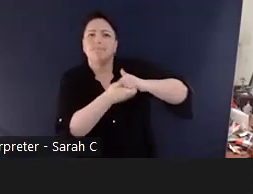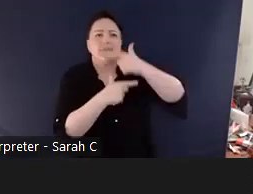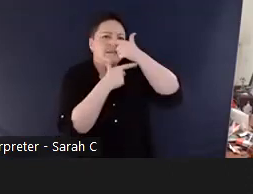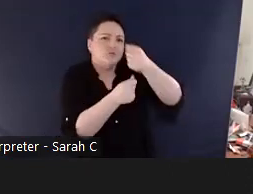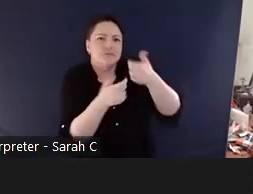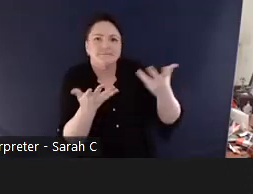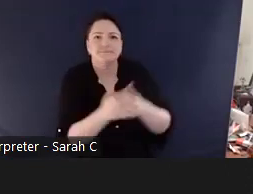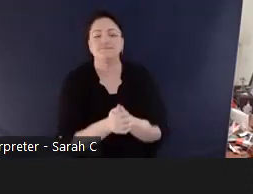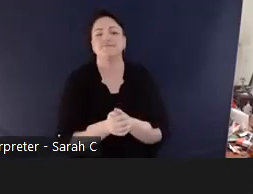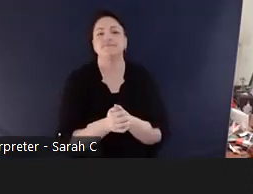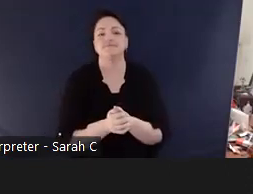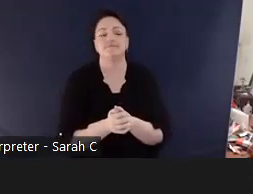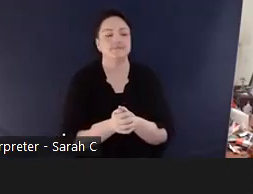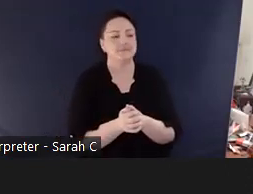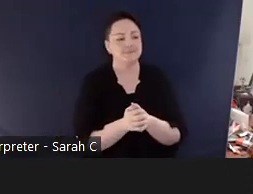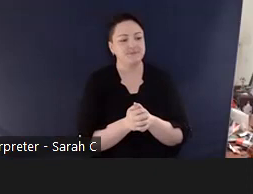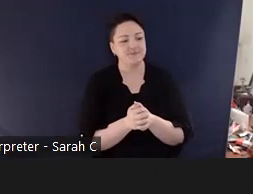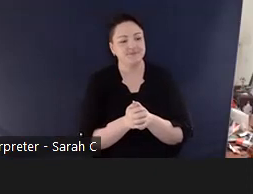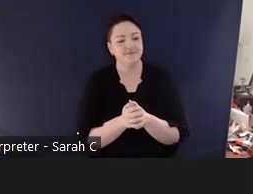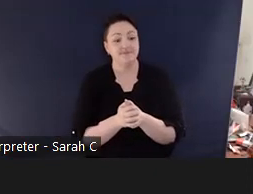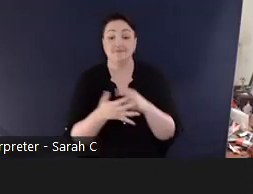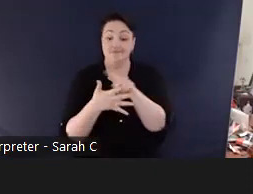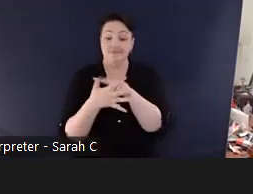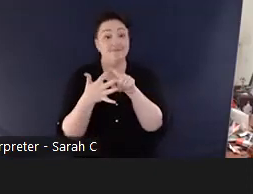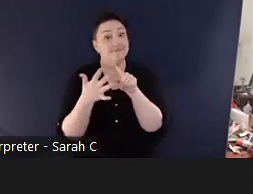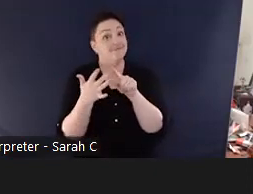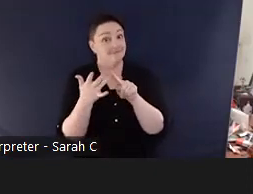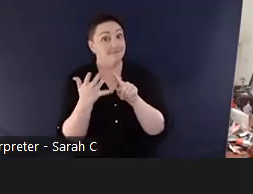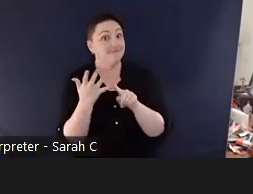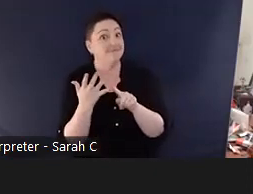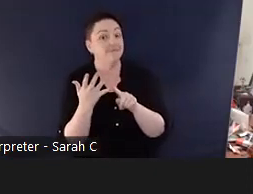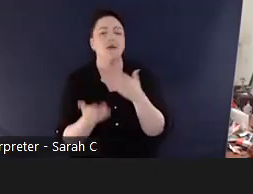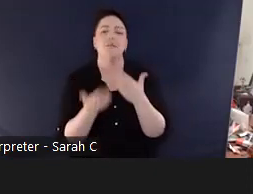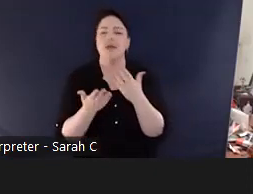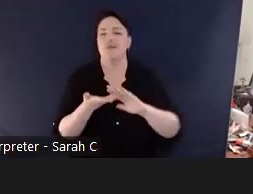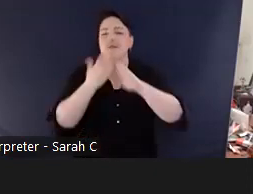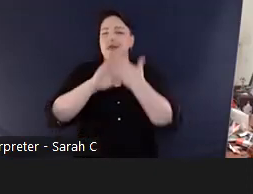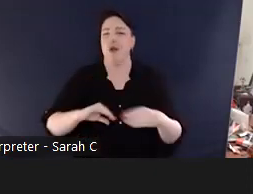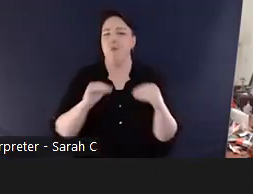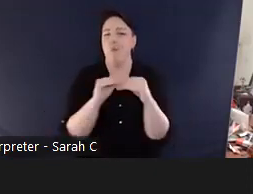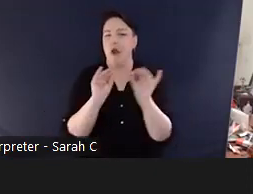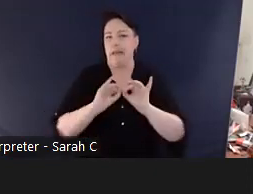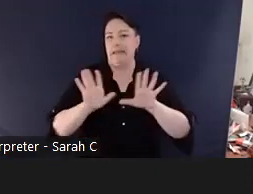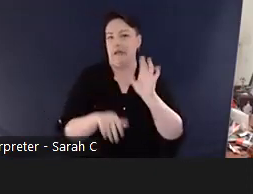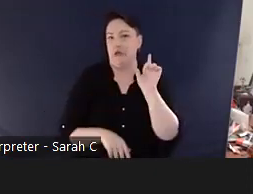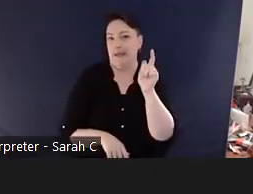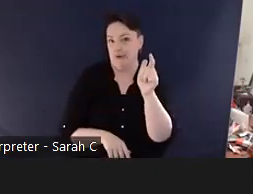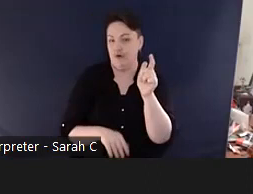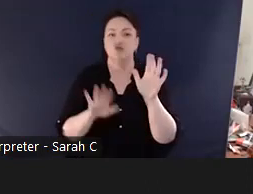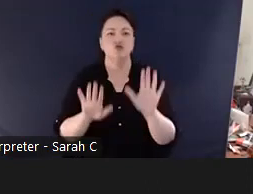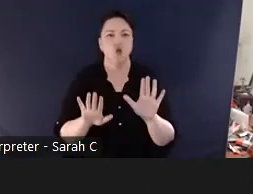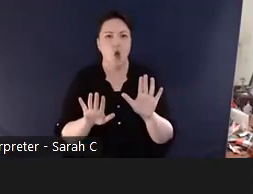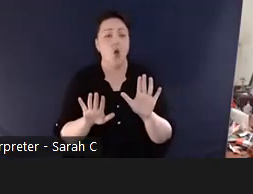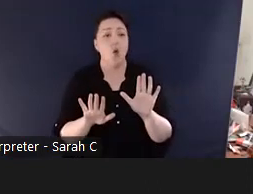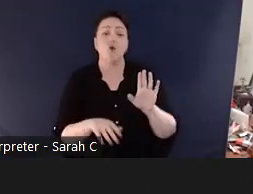that, those points of information might all like become more clear for you later on. So feel free to just keep that